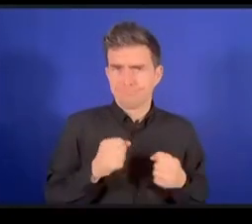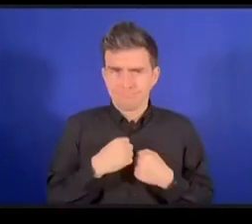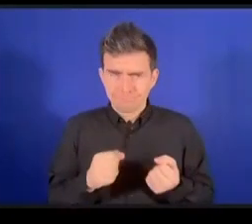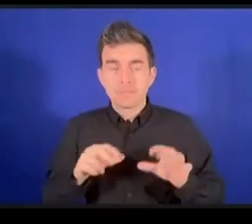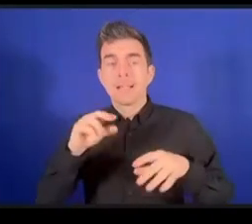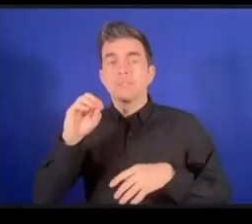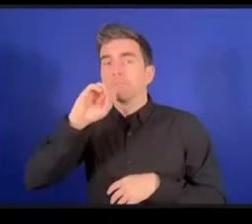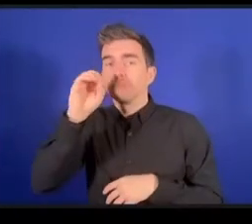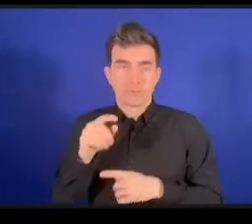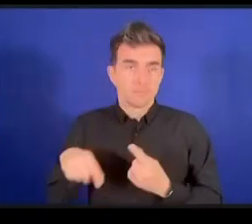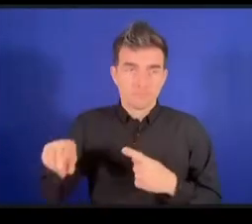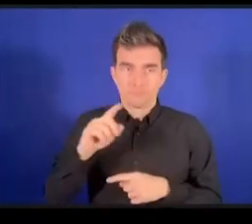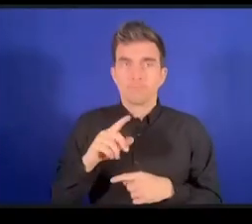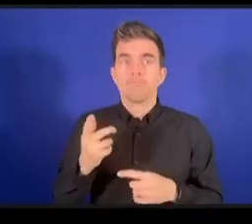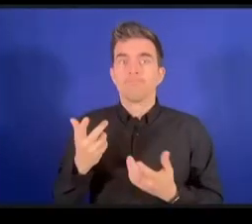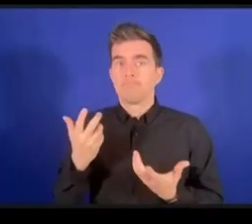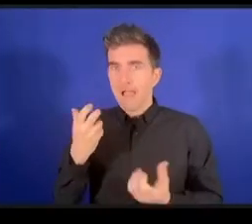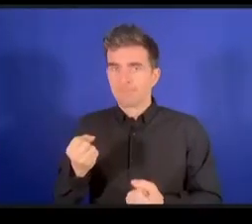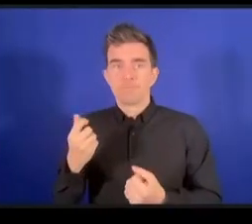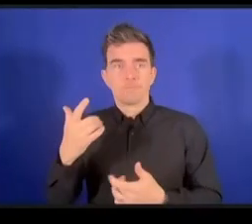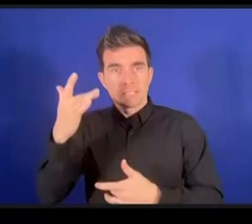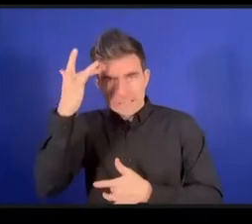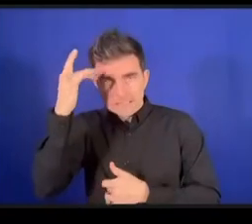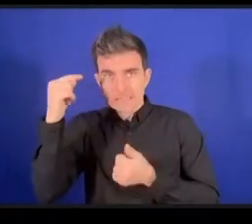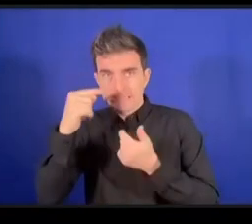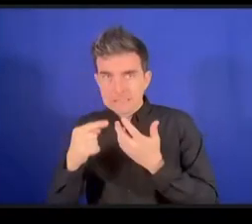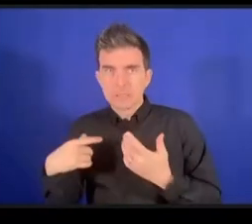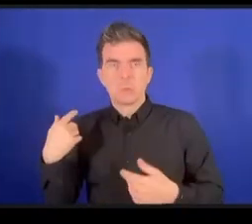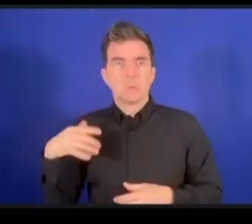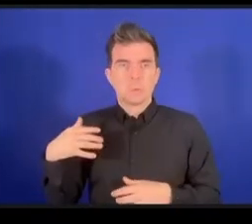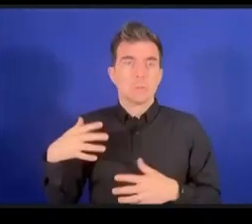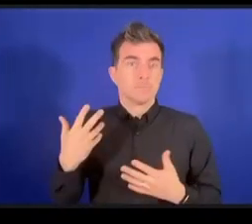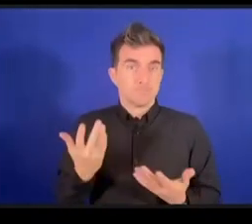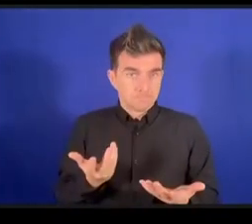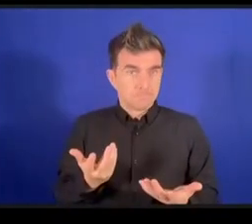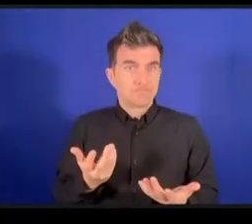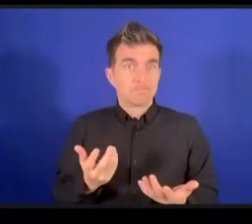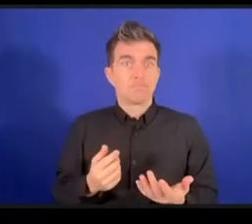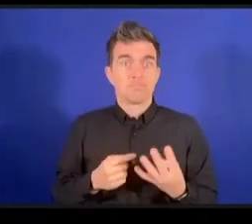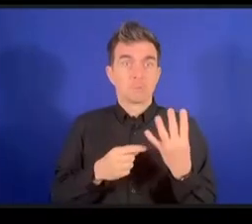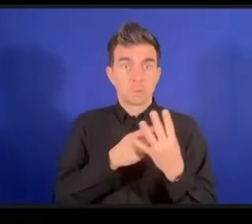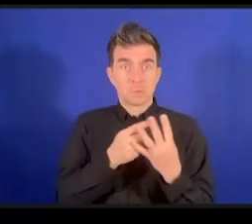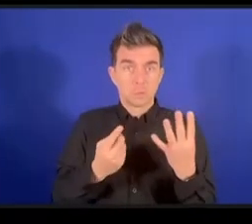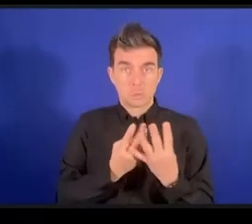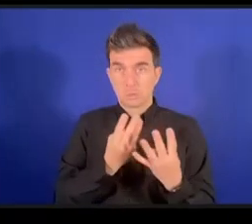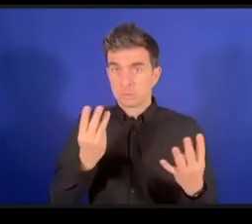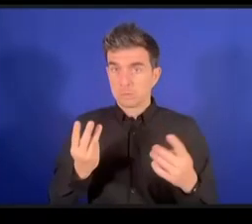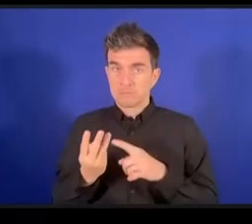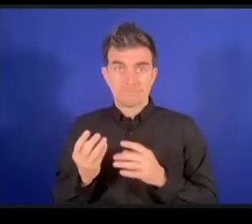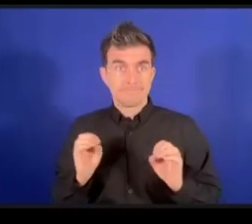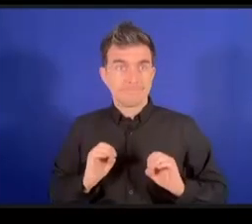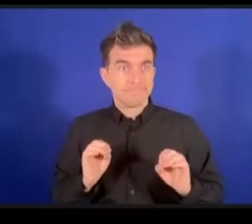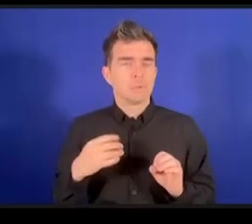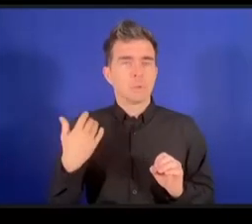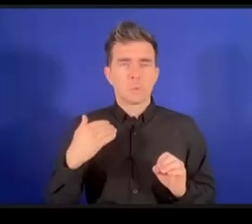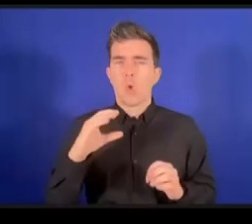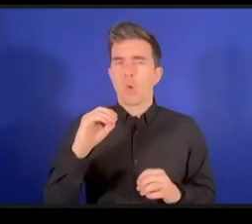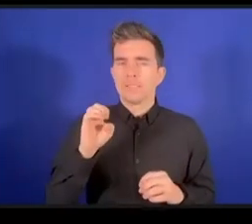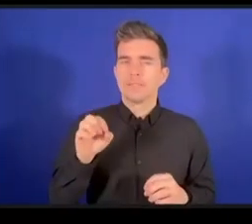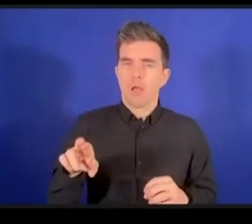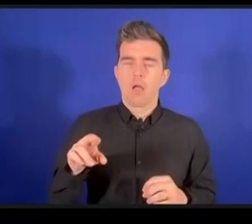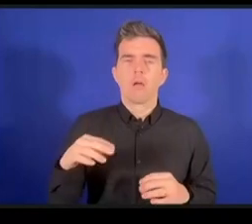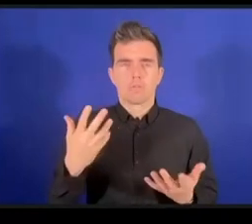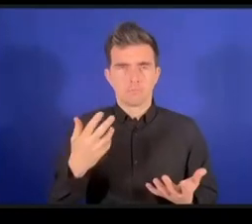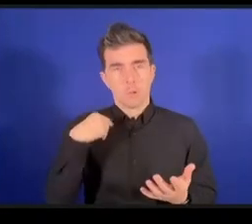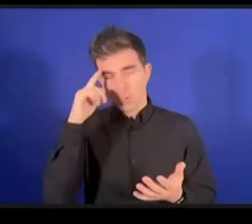report, Internet and Jobs, covers 75 countries, 6 continents. And our focus has been, as Dynamic Coalition, on Internet and